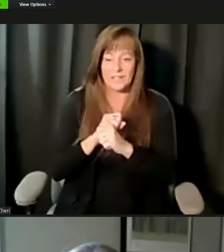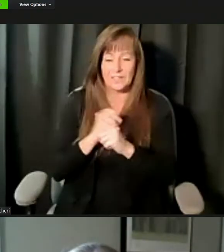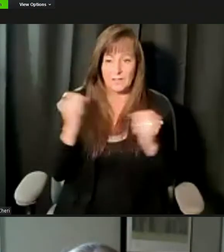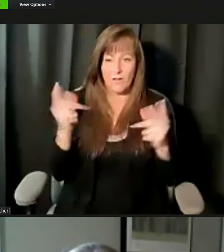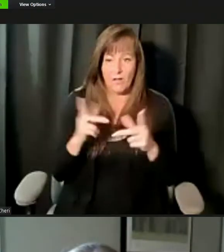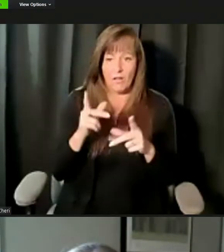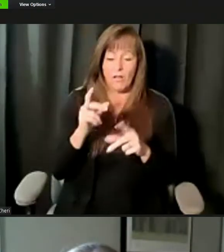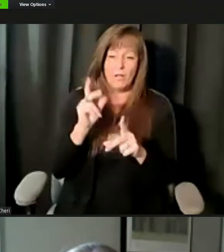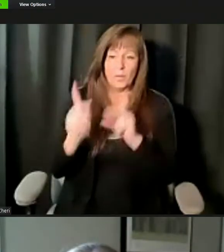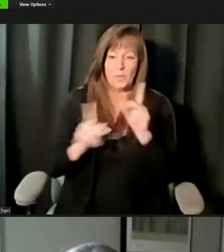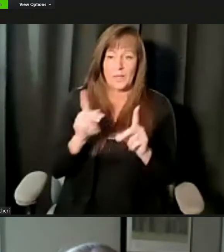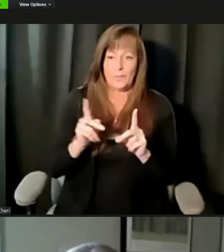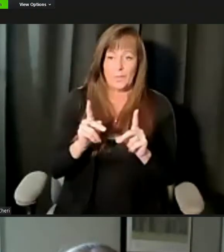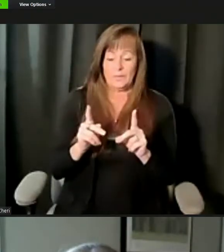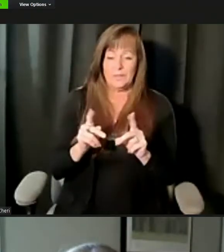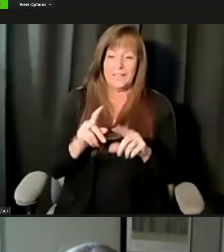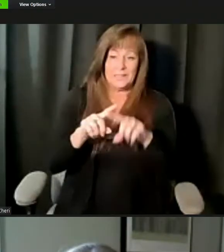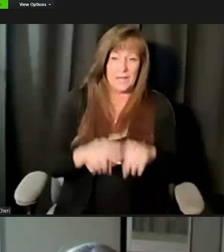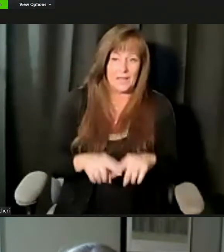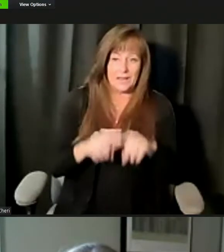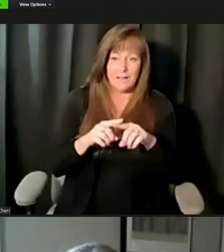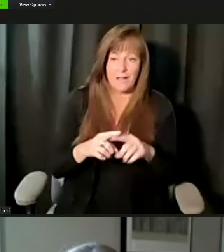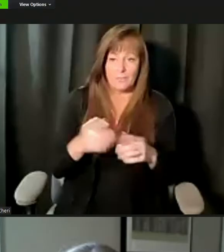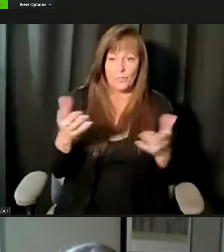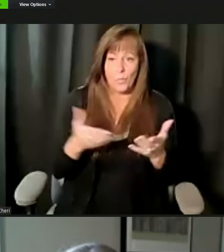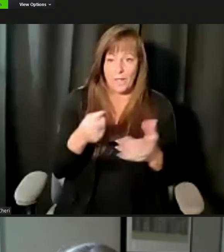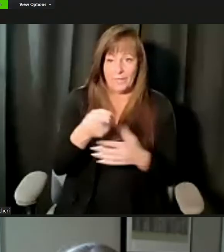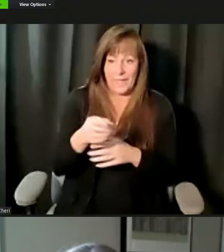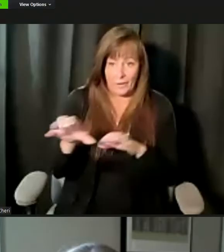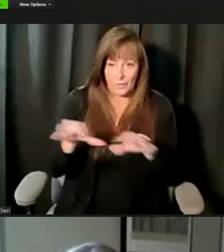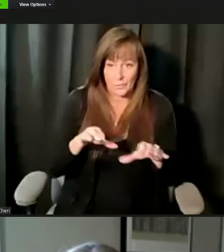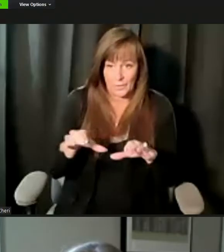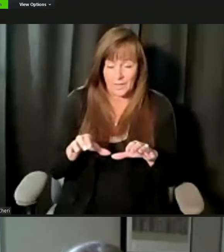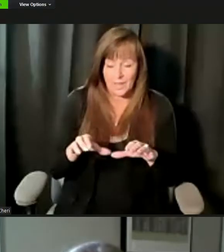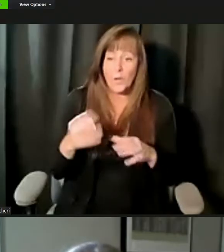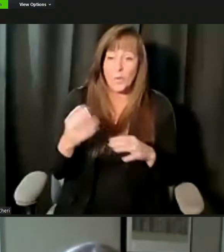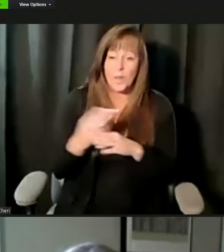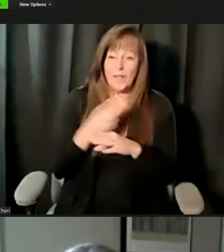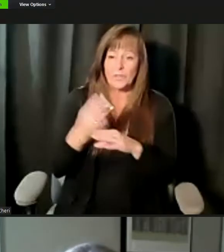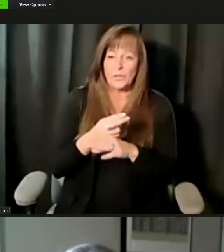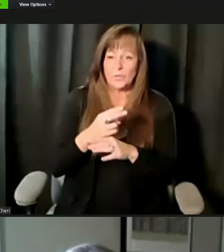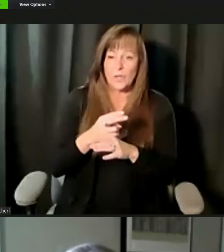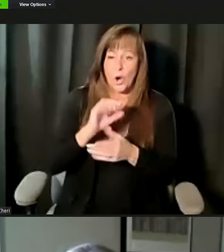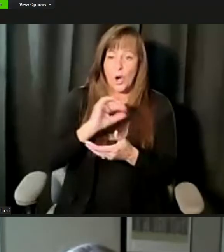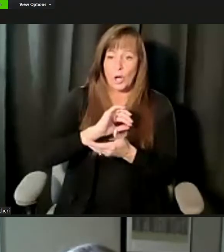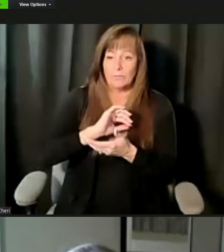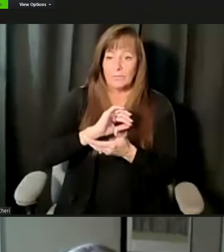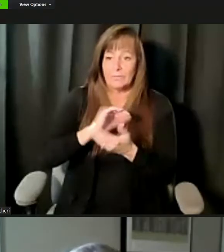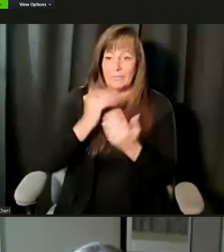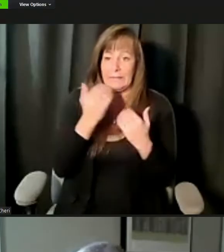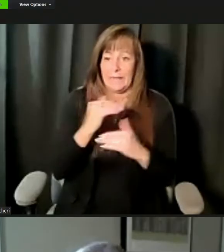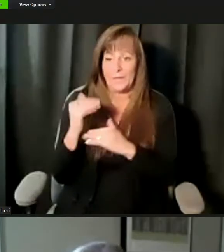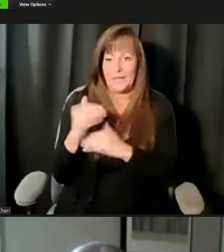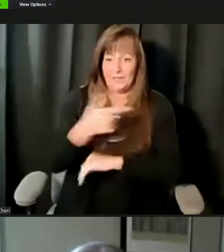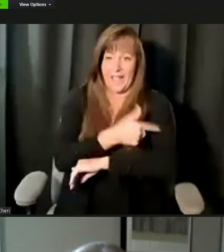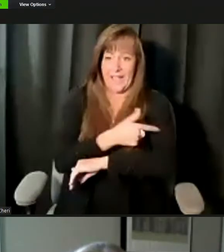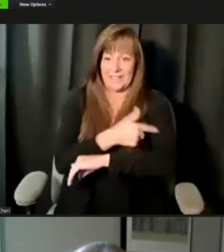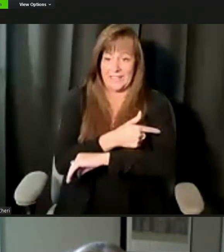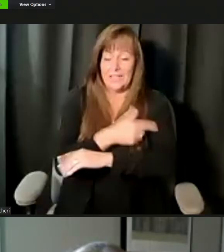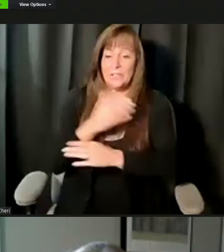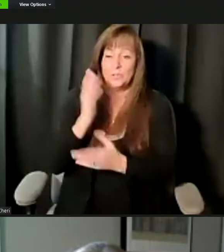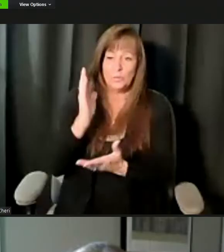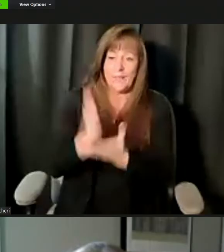and ensure that we use our limited supply of vaccine to save as many lives as we can and to end this crisis as quickly as